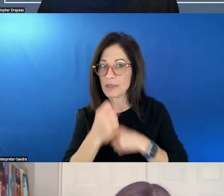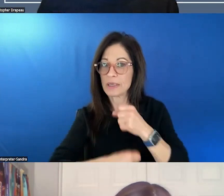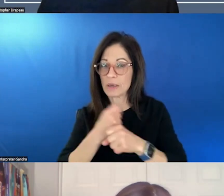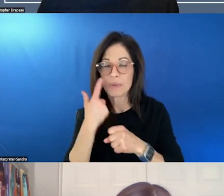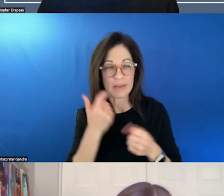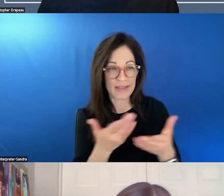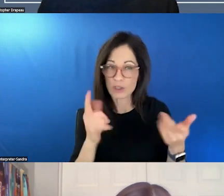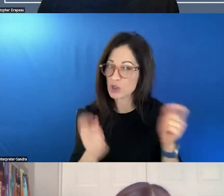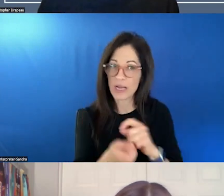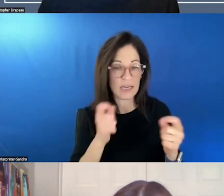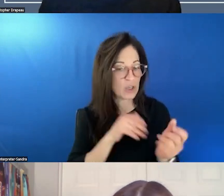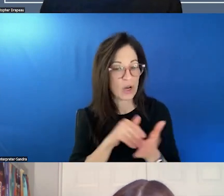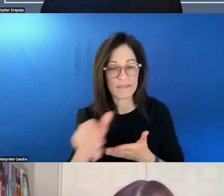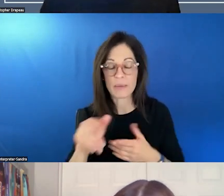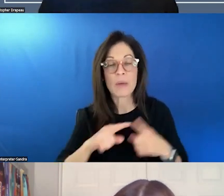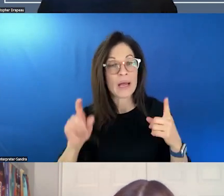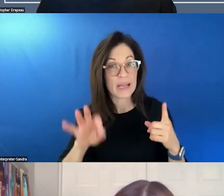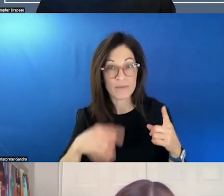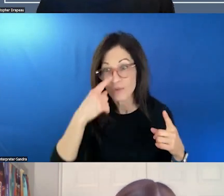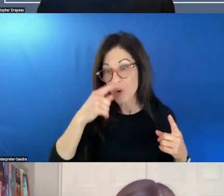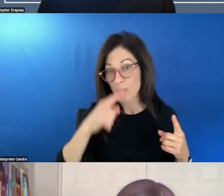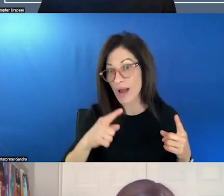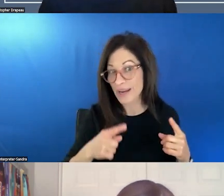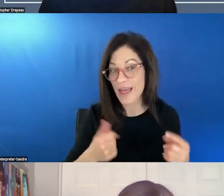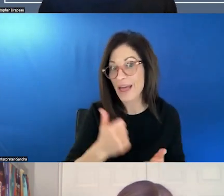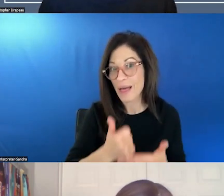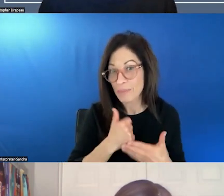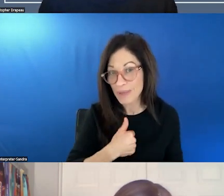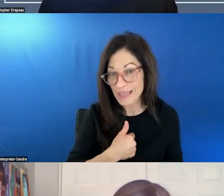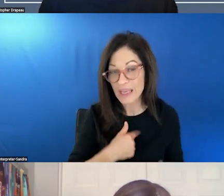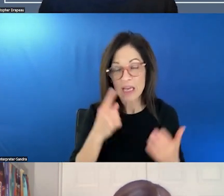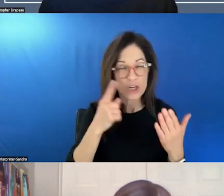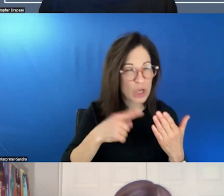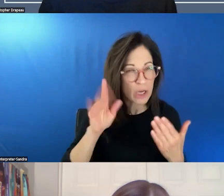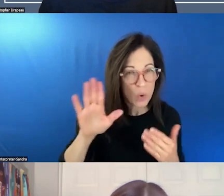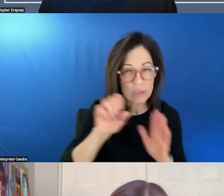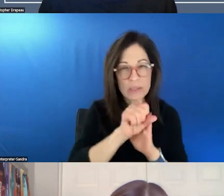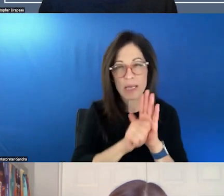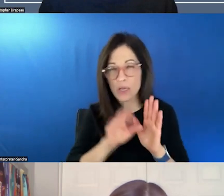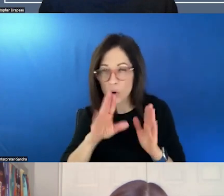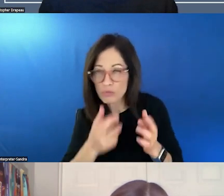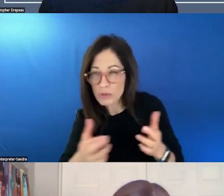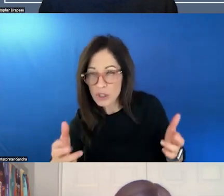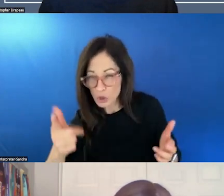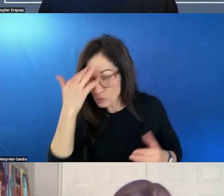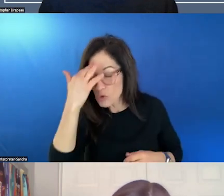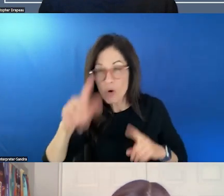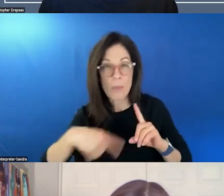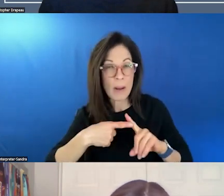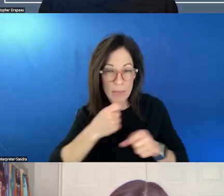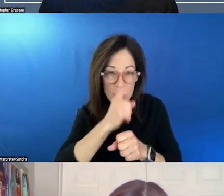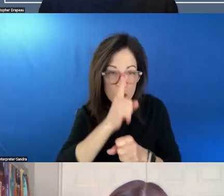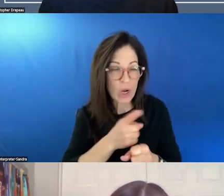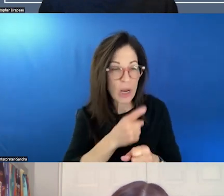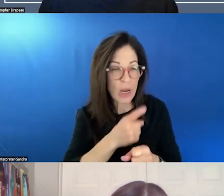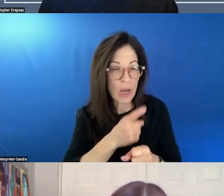very quickly. So if you don't mind doing me a favor and checking out your state or your resources that you're knowledgeable about to validate if